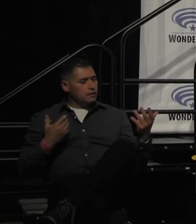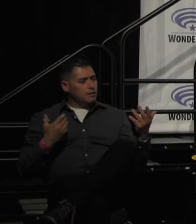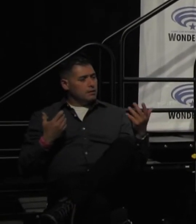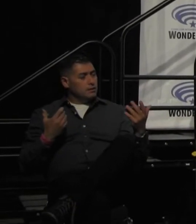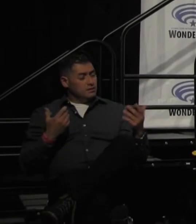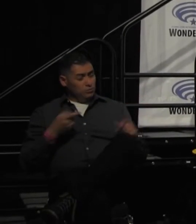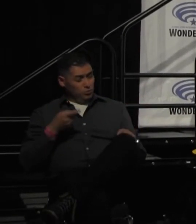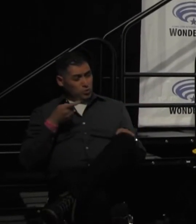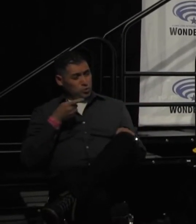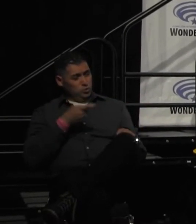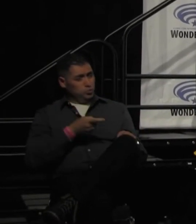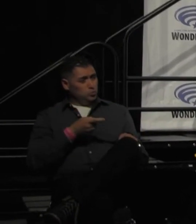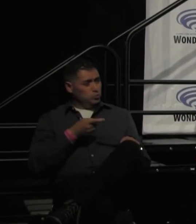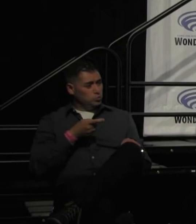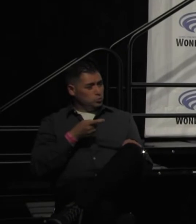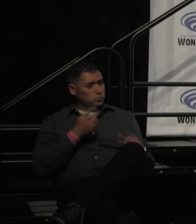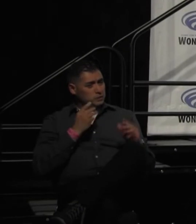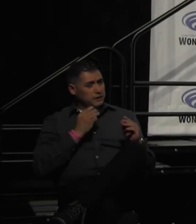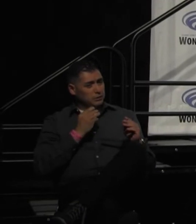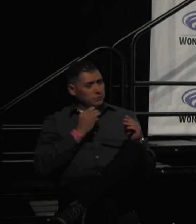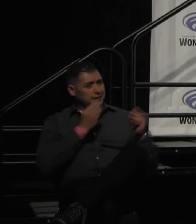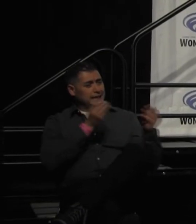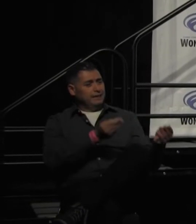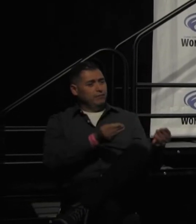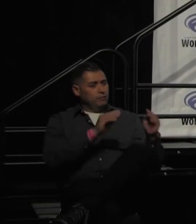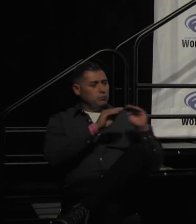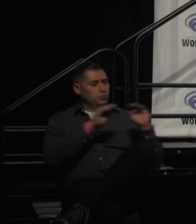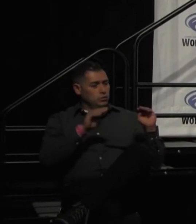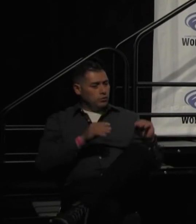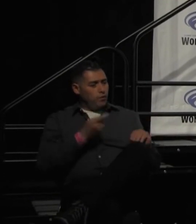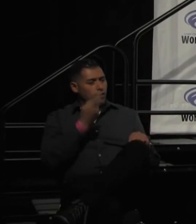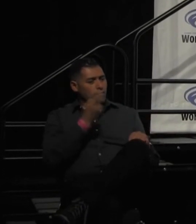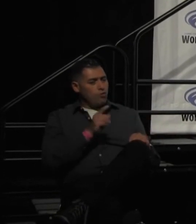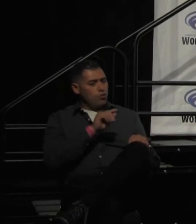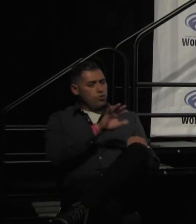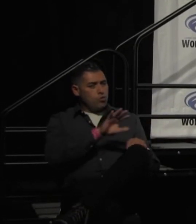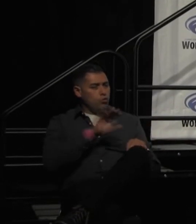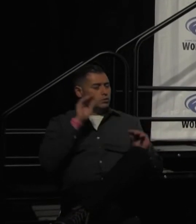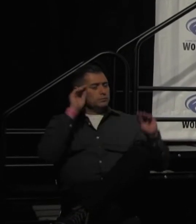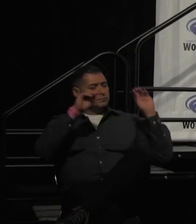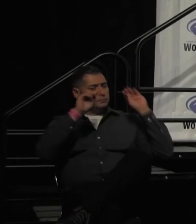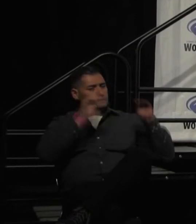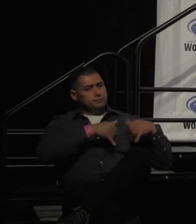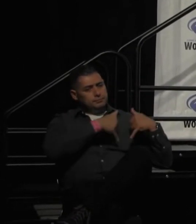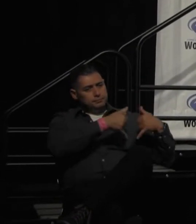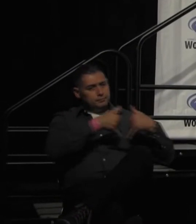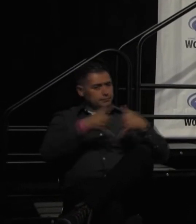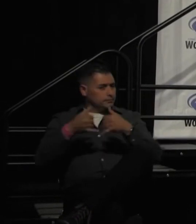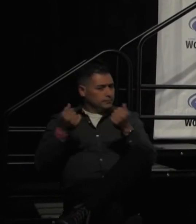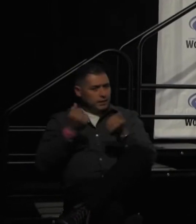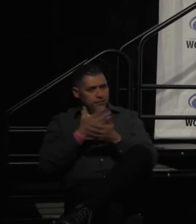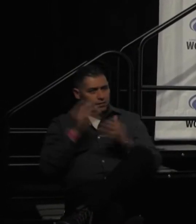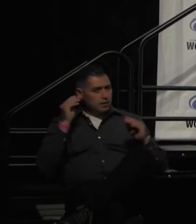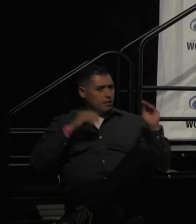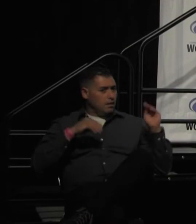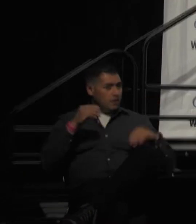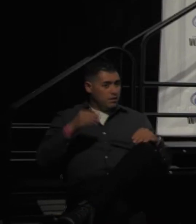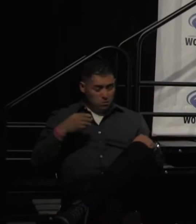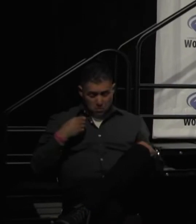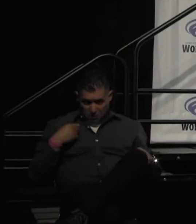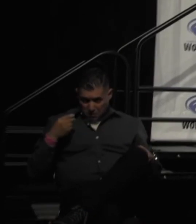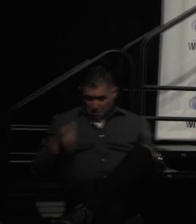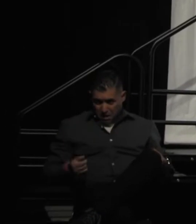to give you the museum for your collection. And I said, wow, you want me to buy